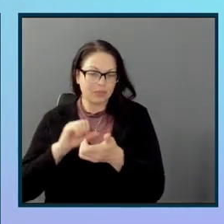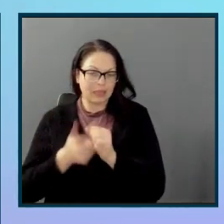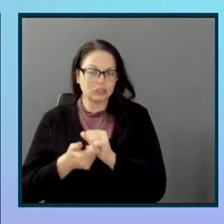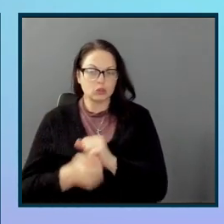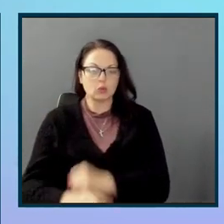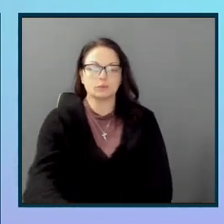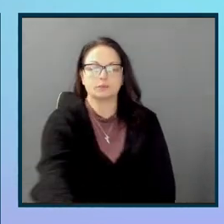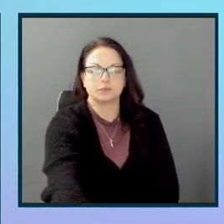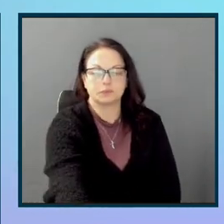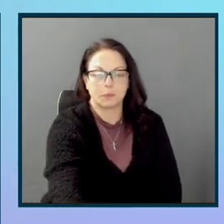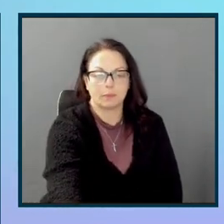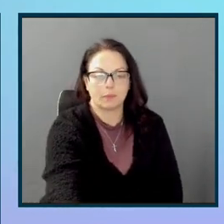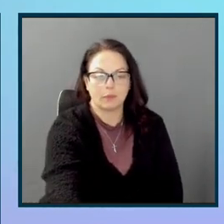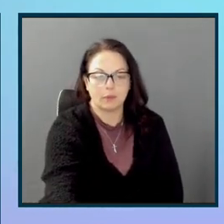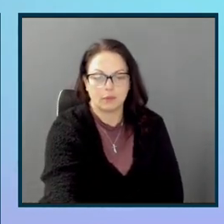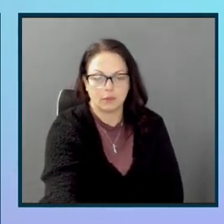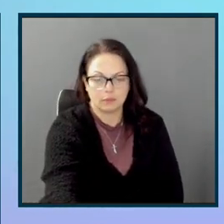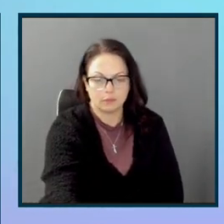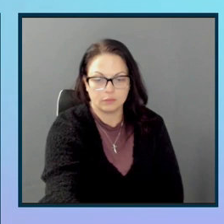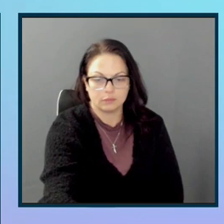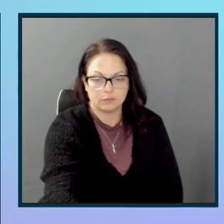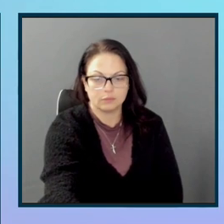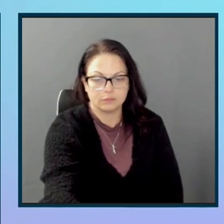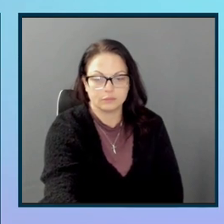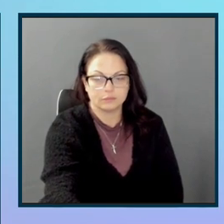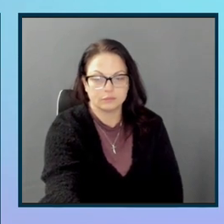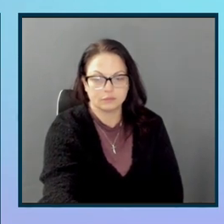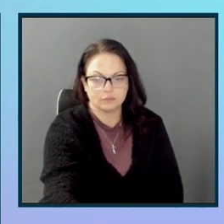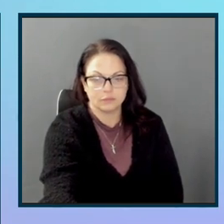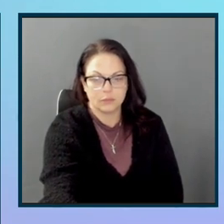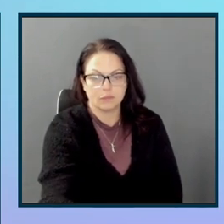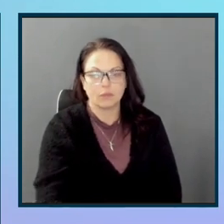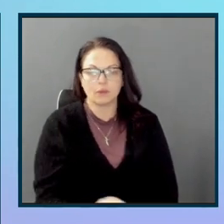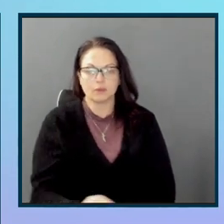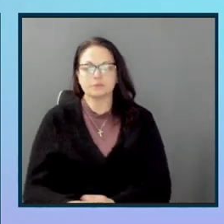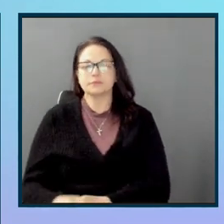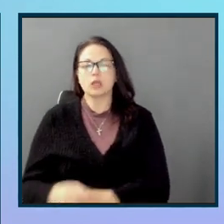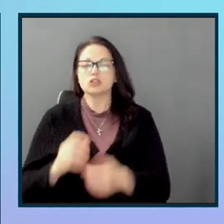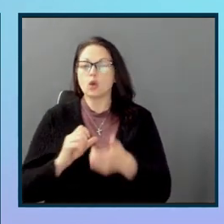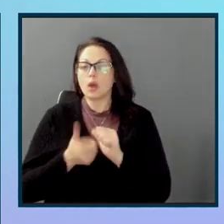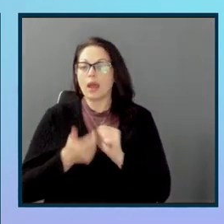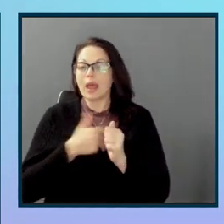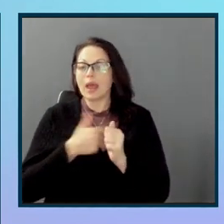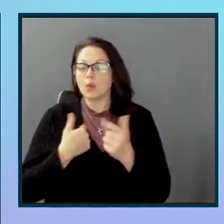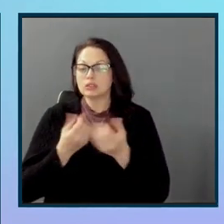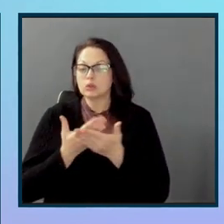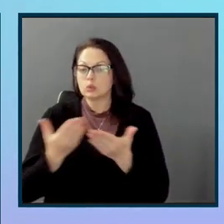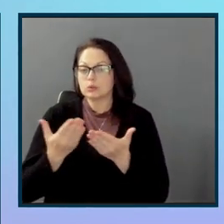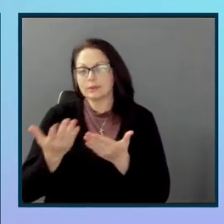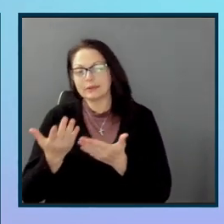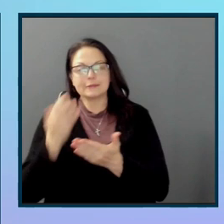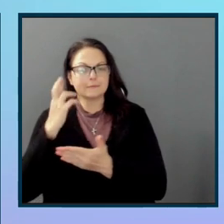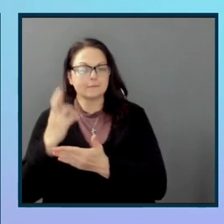So I think for websites, for the most part, as Jenny put it, like the way that we do things is for a reason, and